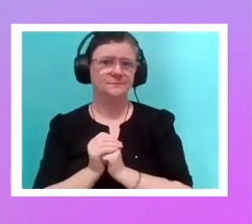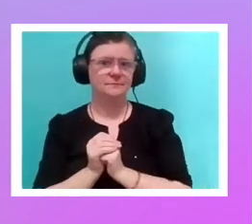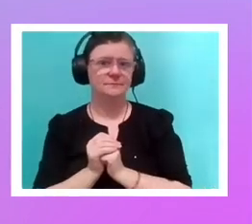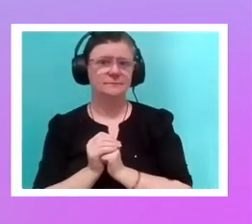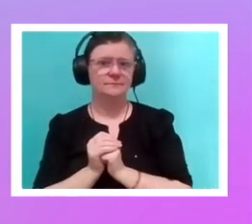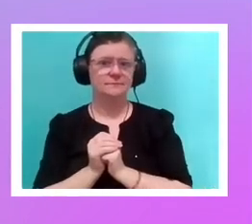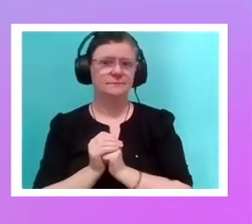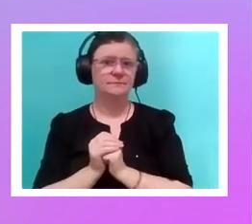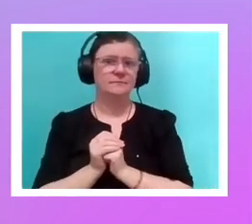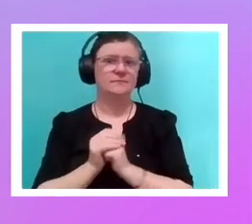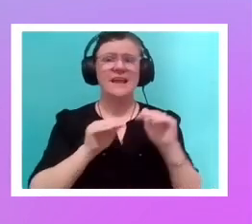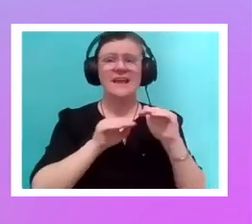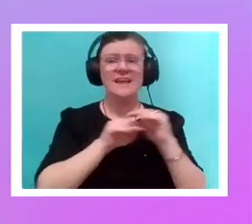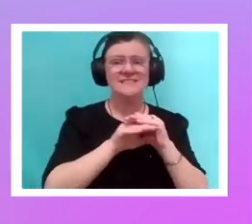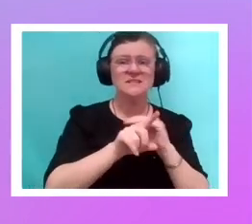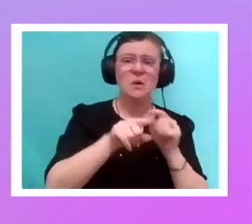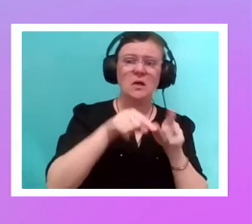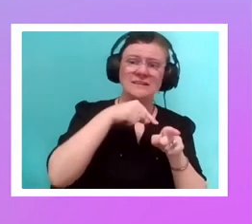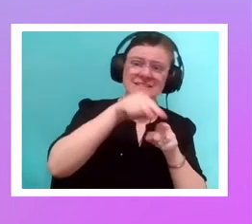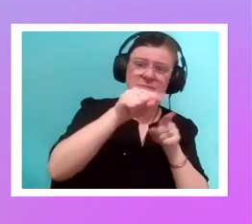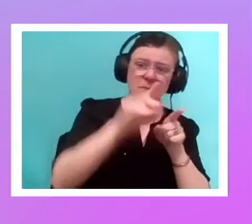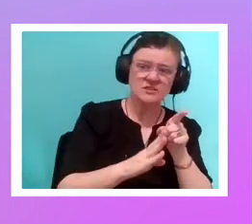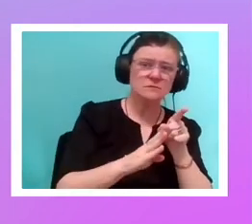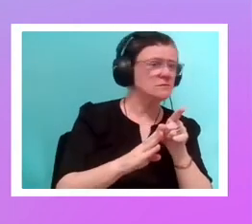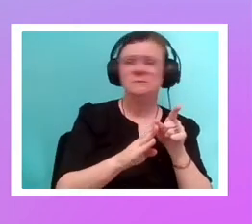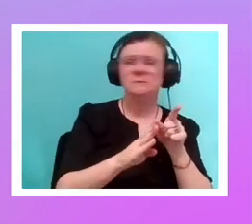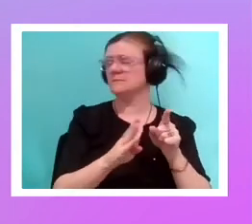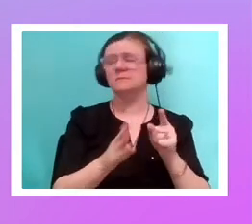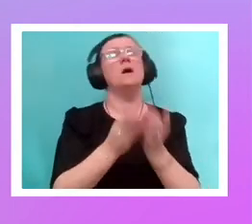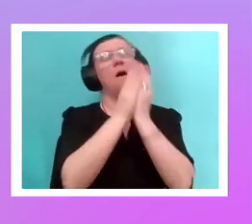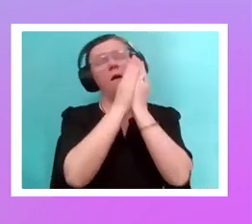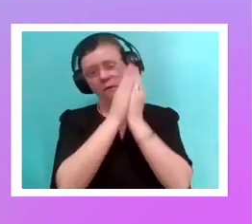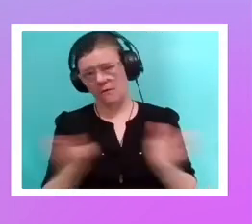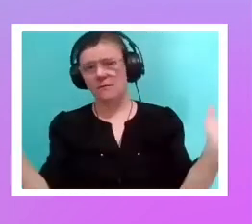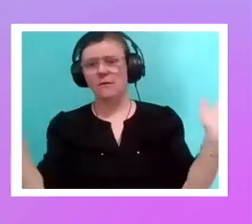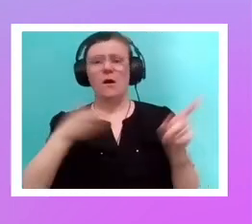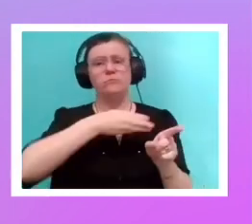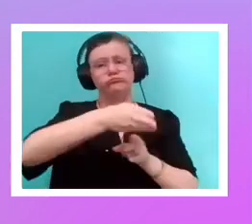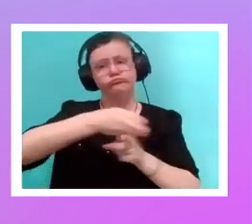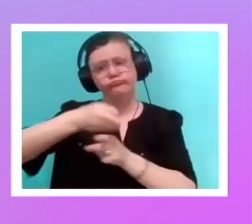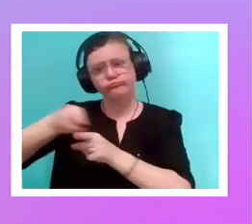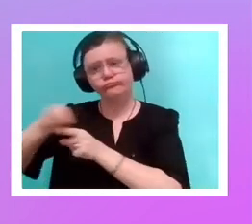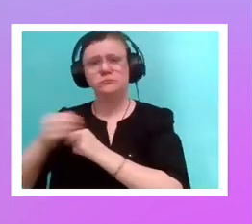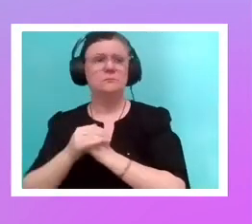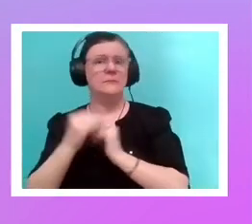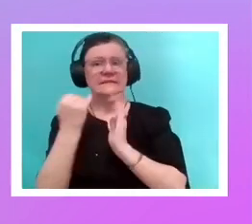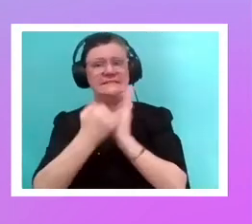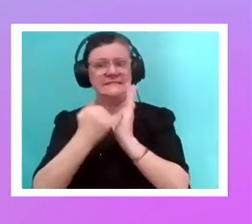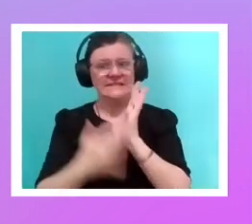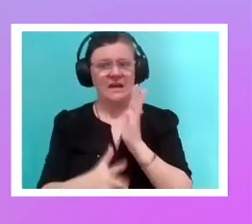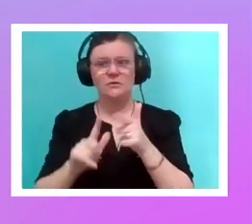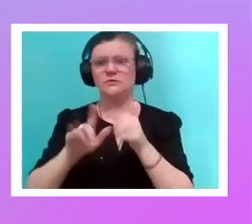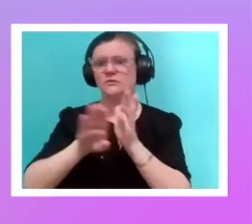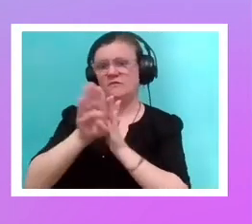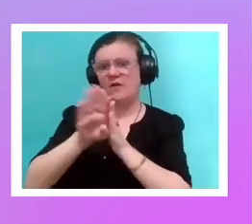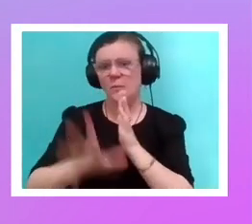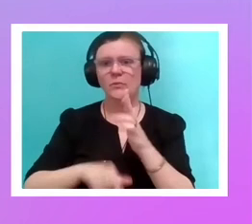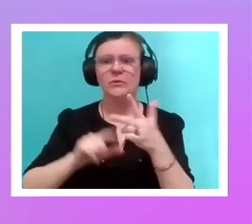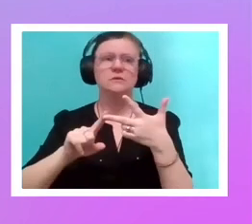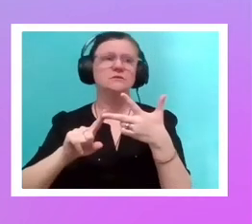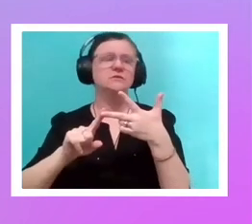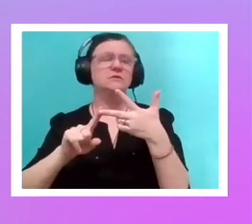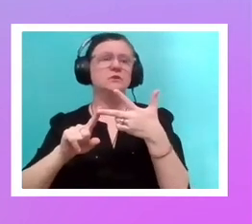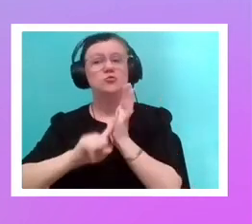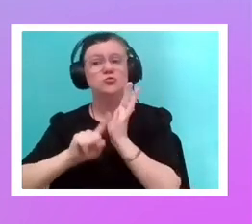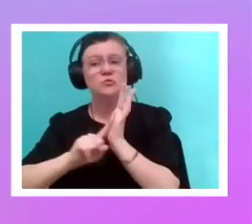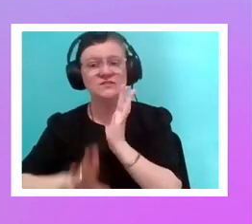just accessibility specialists. This is people across all different disciplines. So things like designers, developers, user